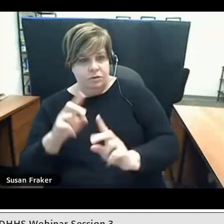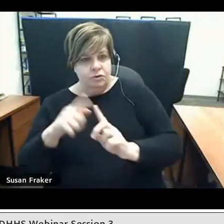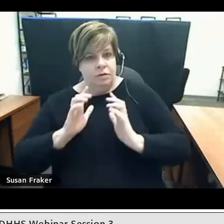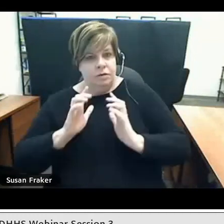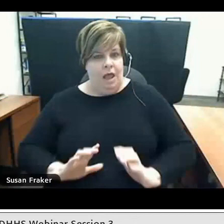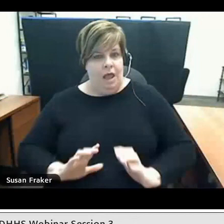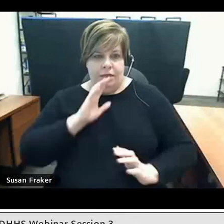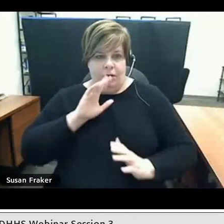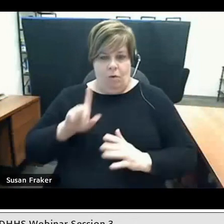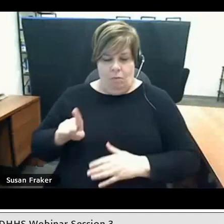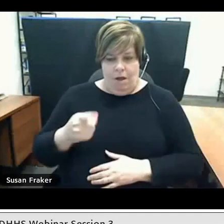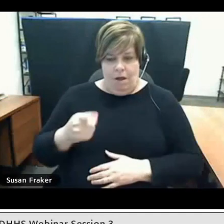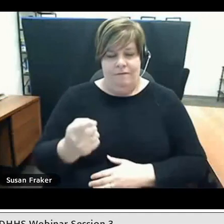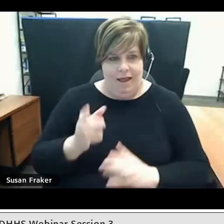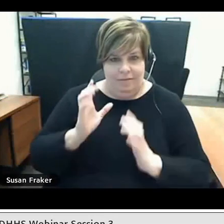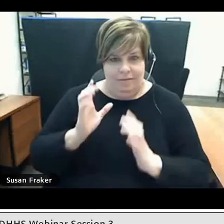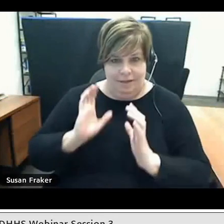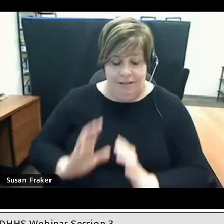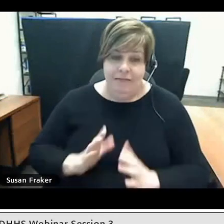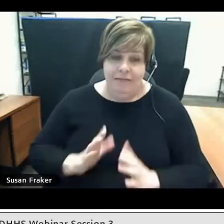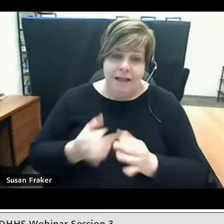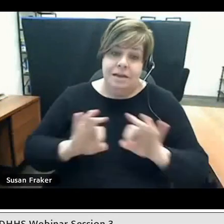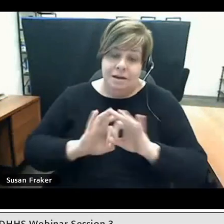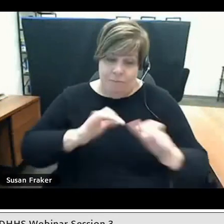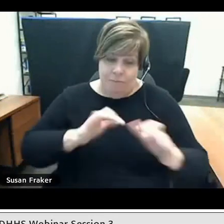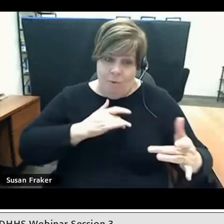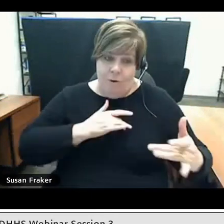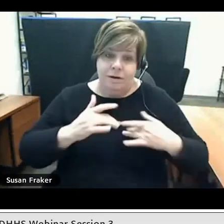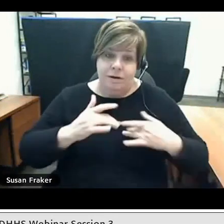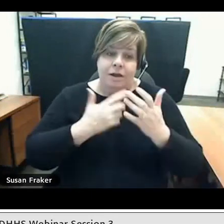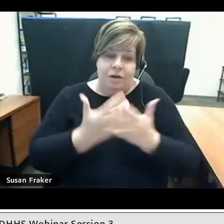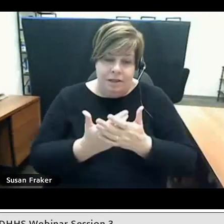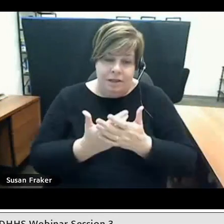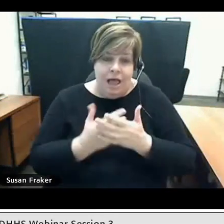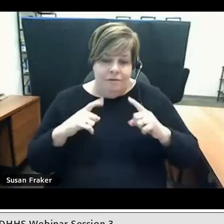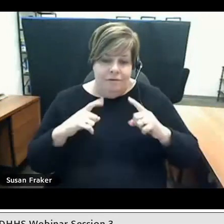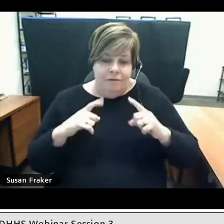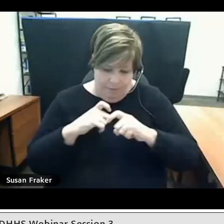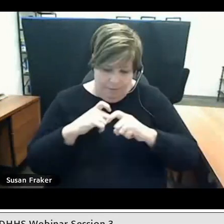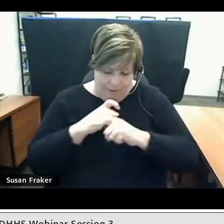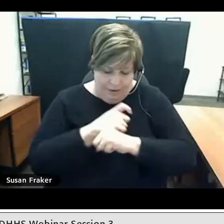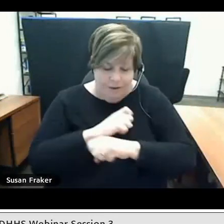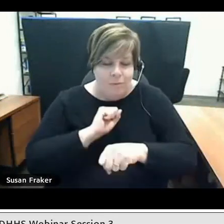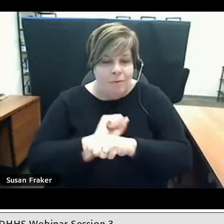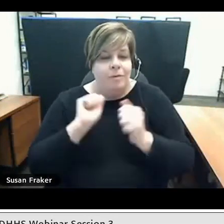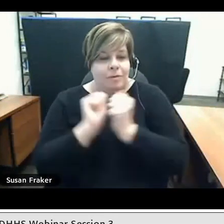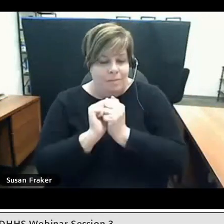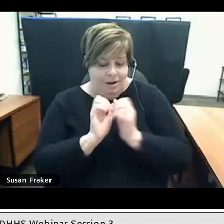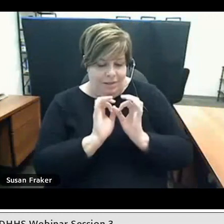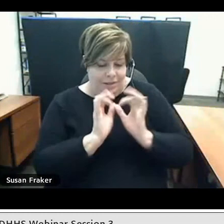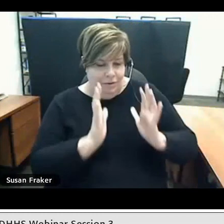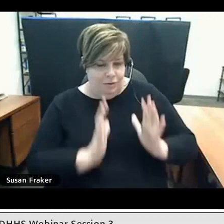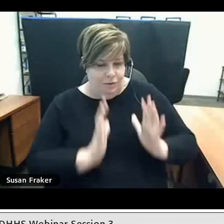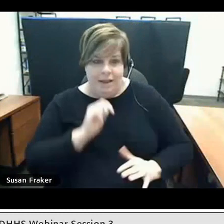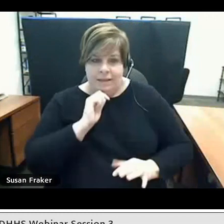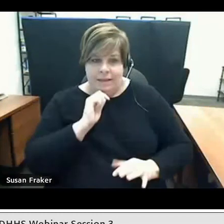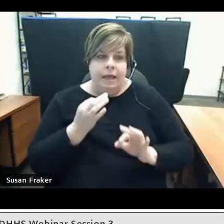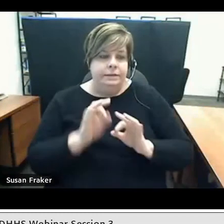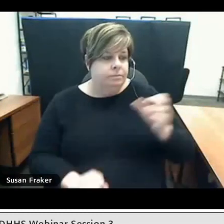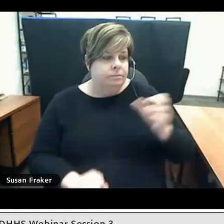really important concerns. Mm-hmm. There are a lot of intricacies in working with interpreters. It's not as simple as